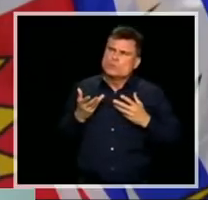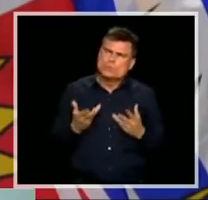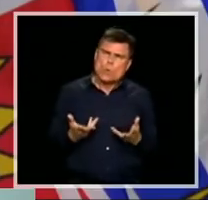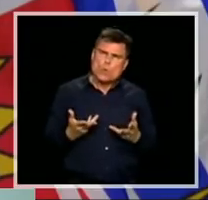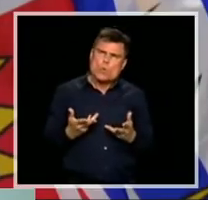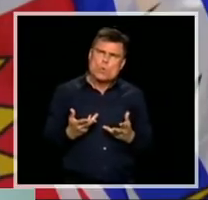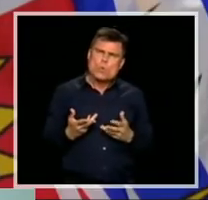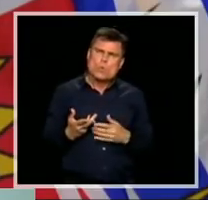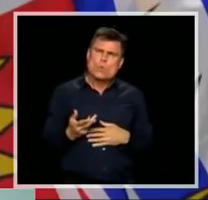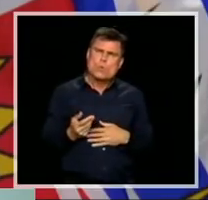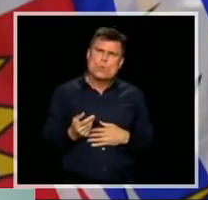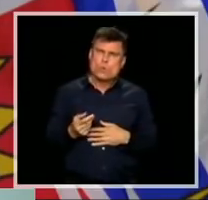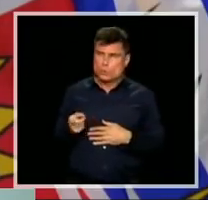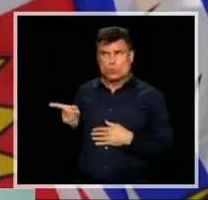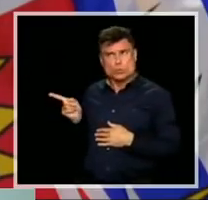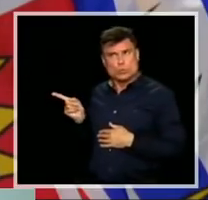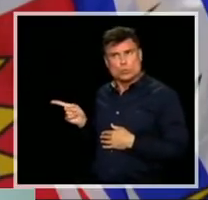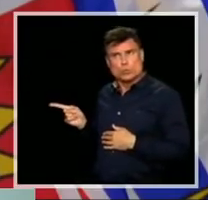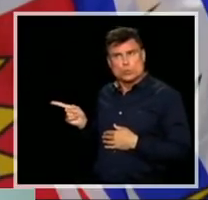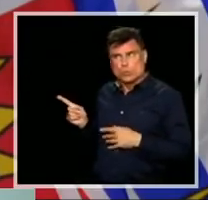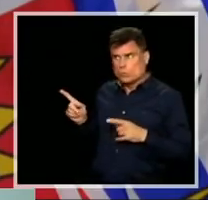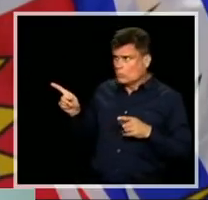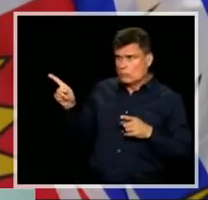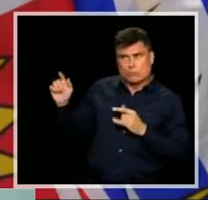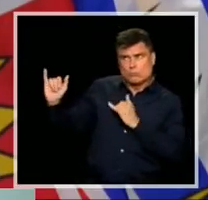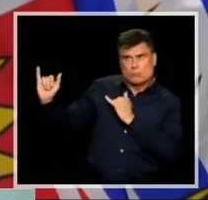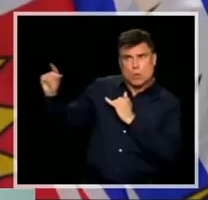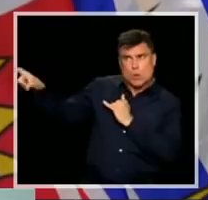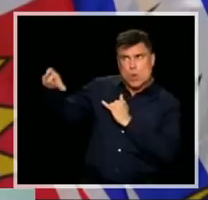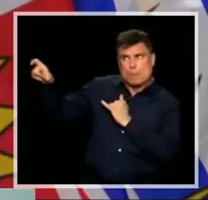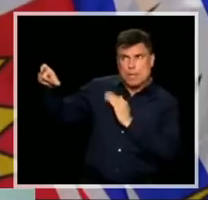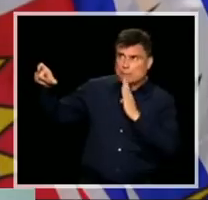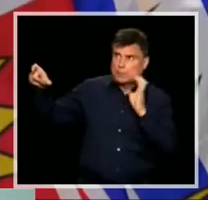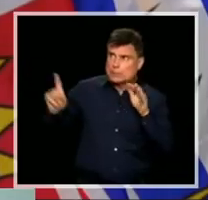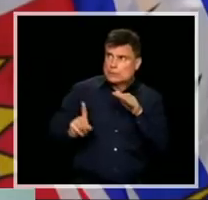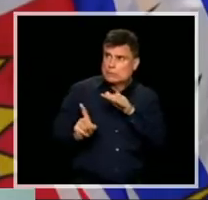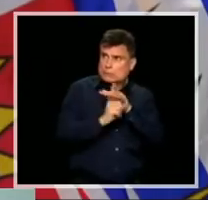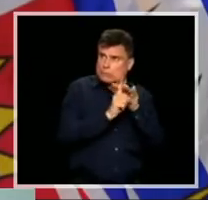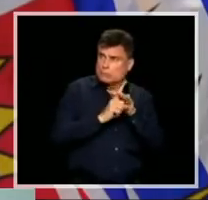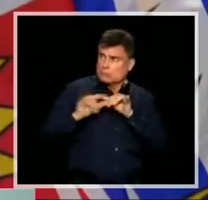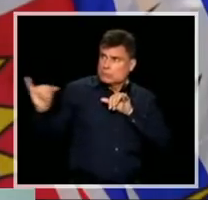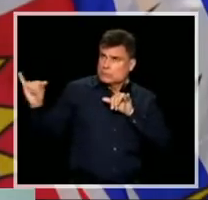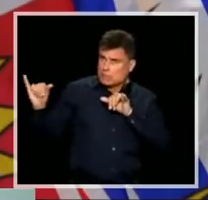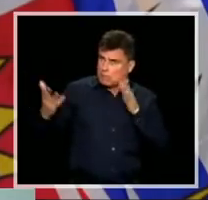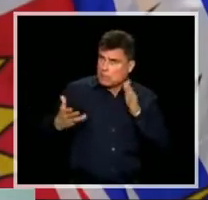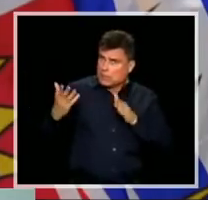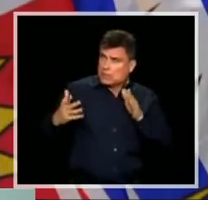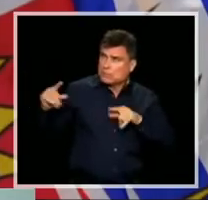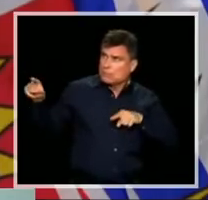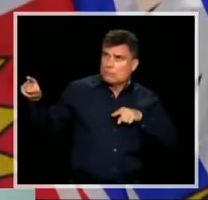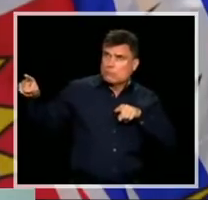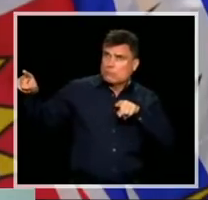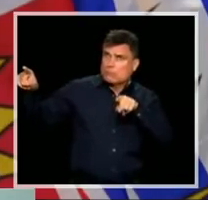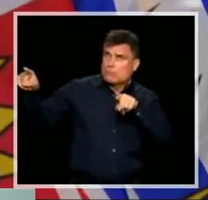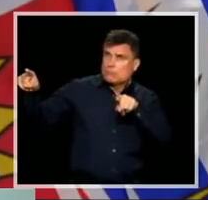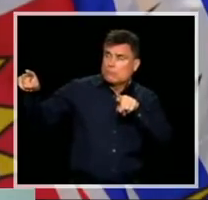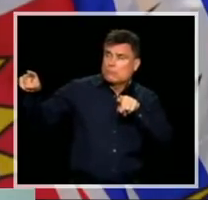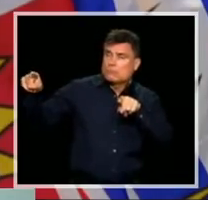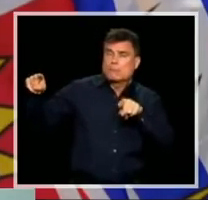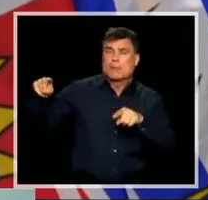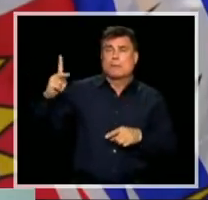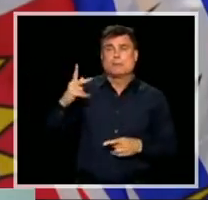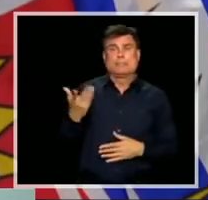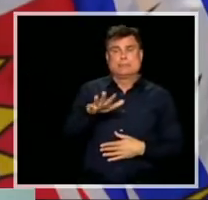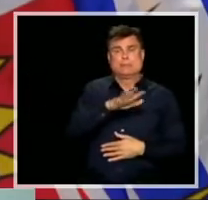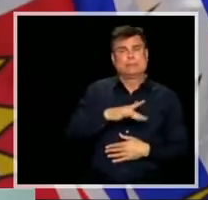of course, we've been paying attention to, that in most often it was an adult who brought the virus inadvertently